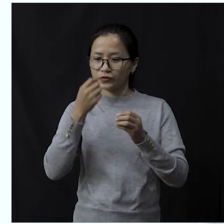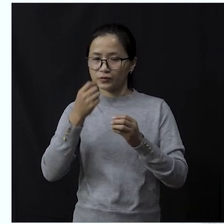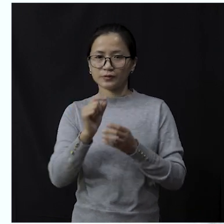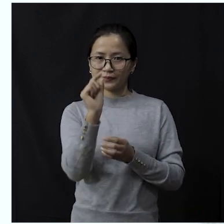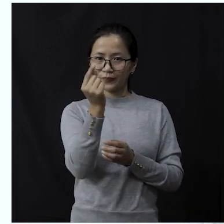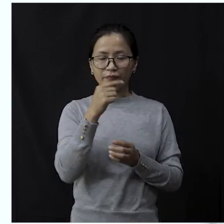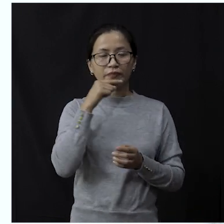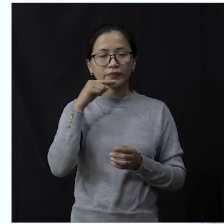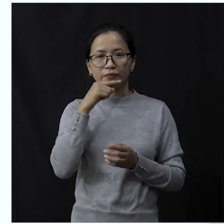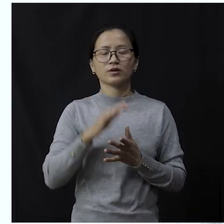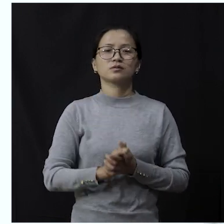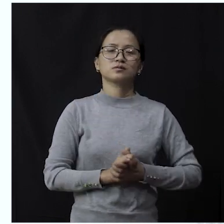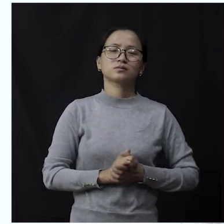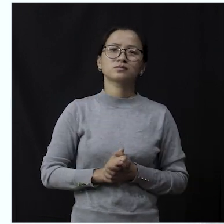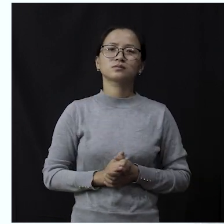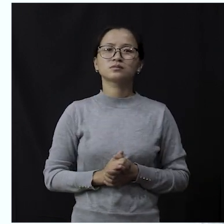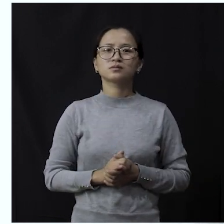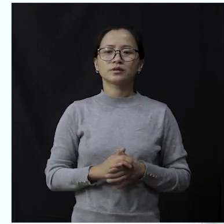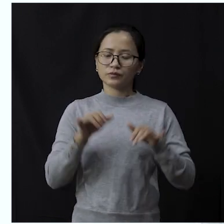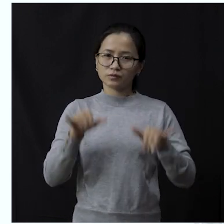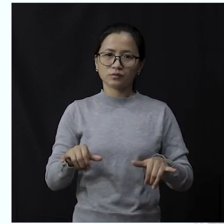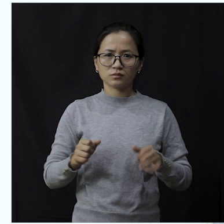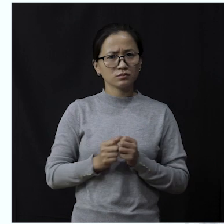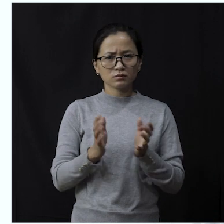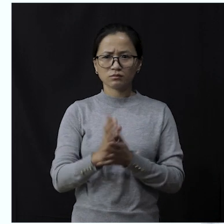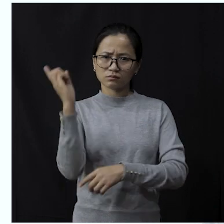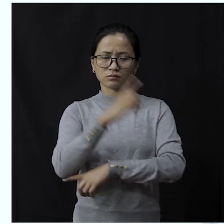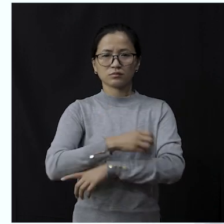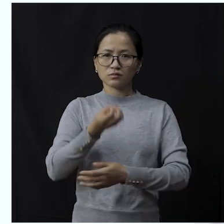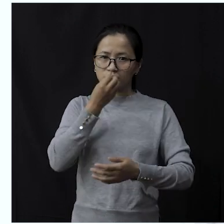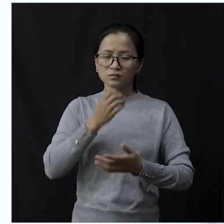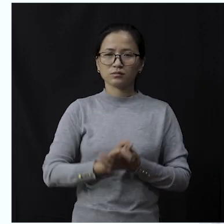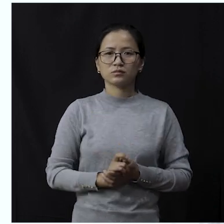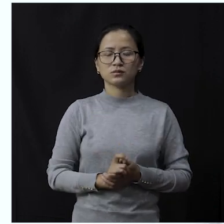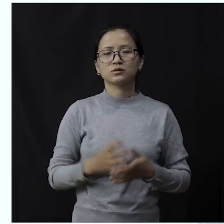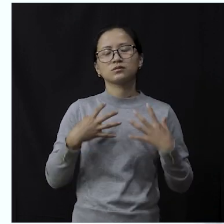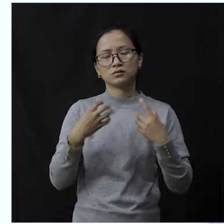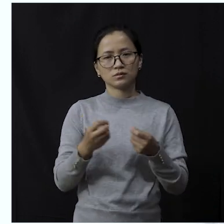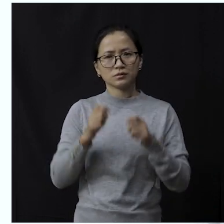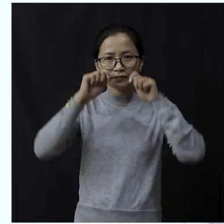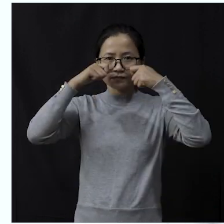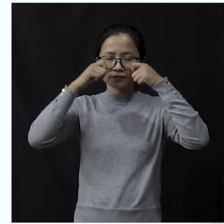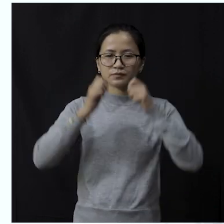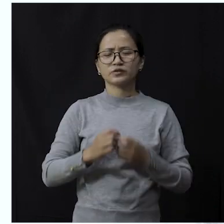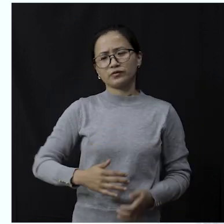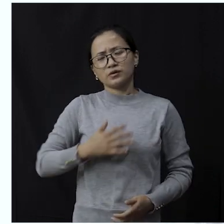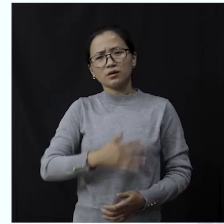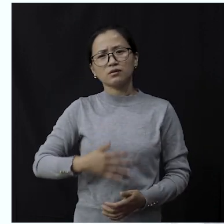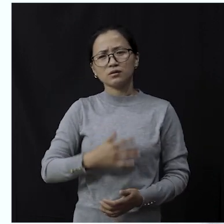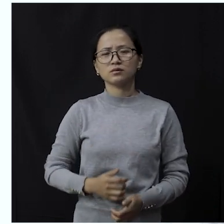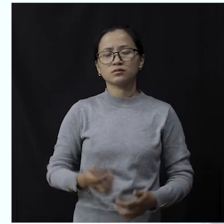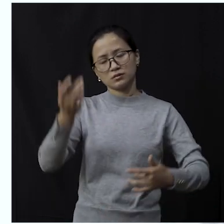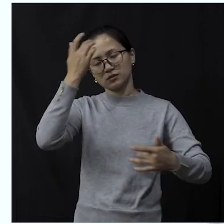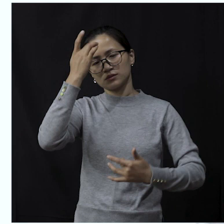they cannot stay without eating food. If you stay without food for a day, you will want to cry, isn't it? You will feel hungry, you will